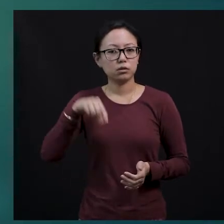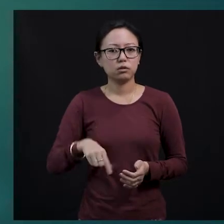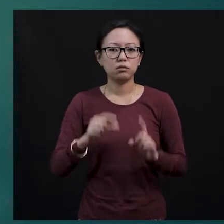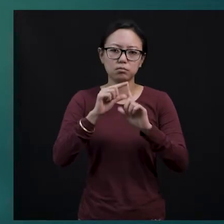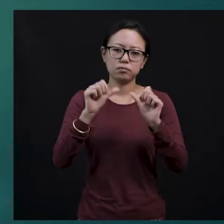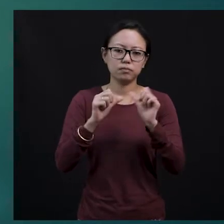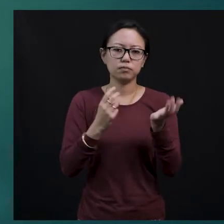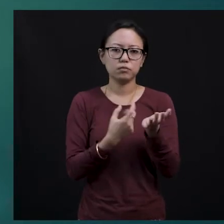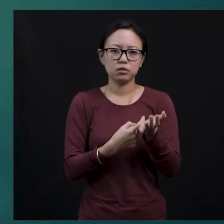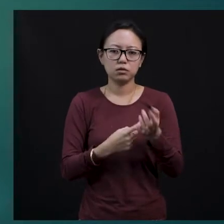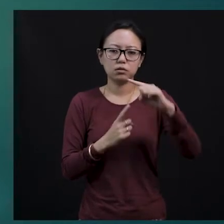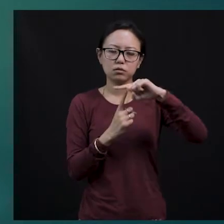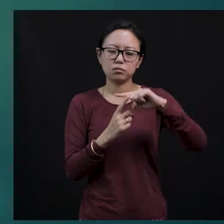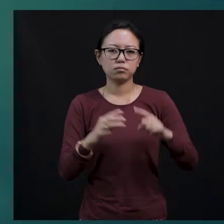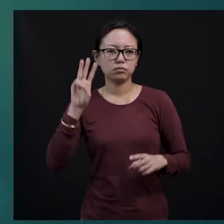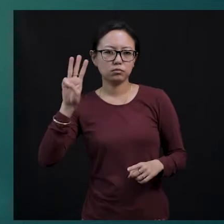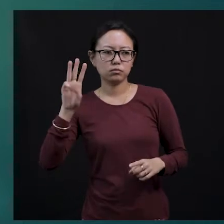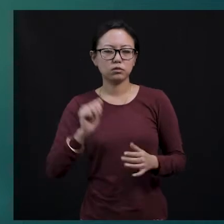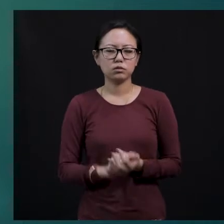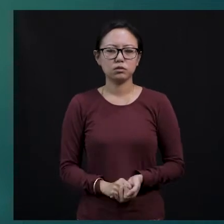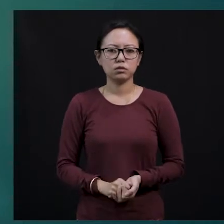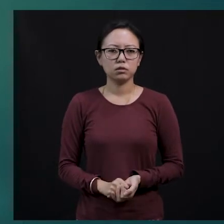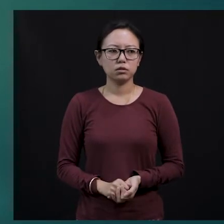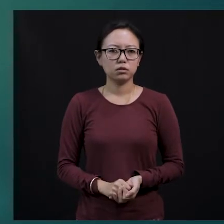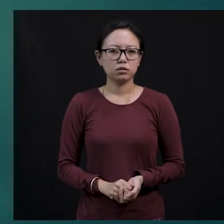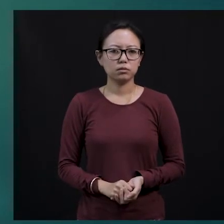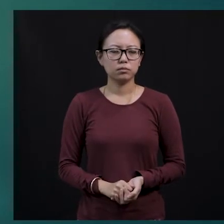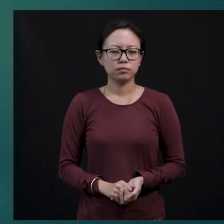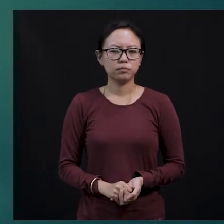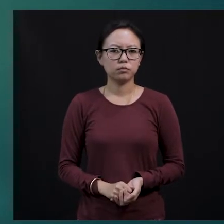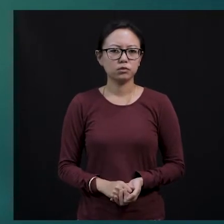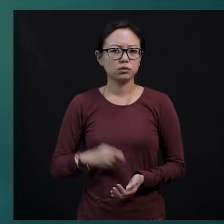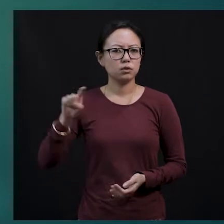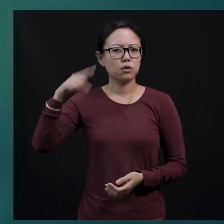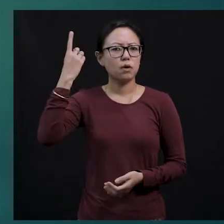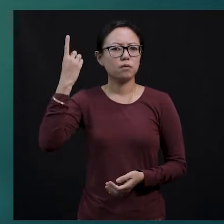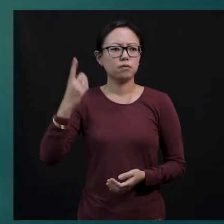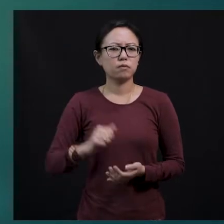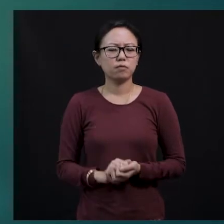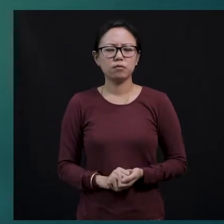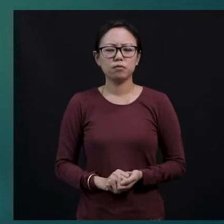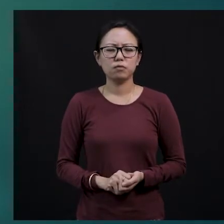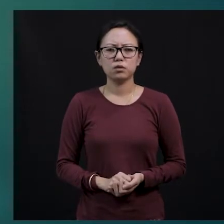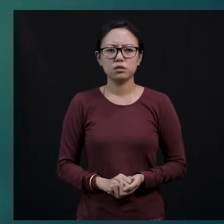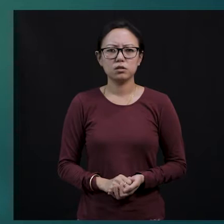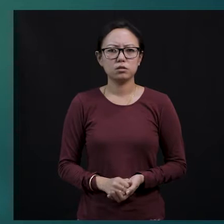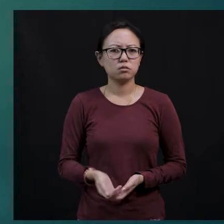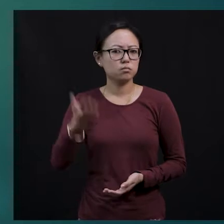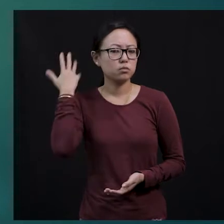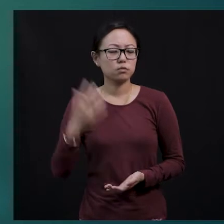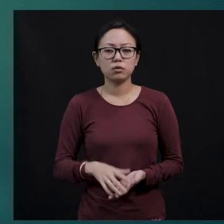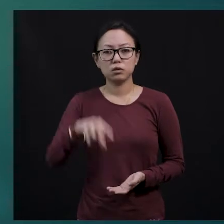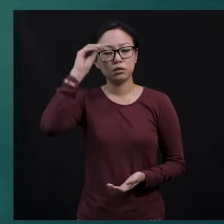this class today. So let's begin with the first lesson that we did in education and social reforms.